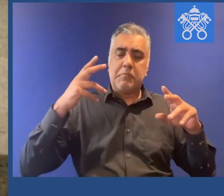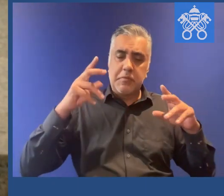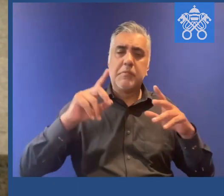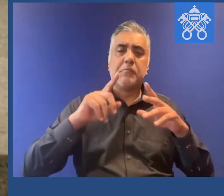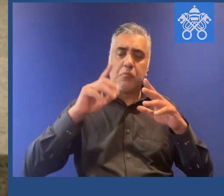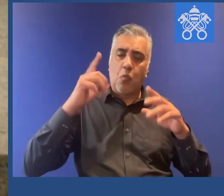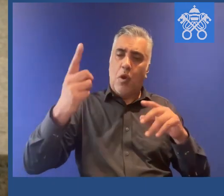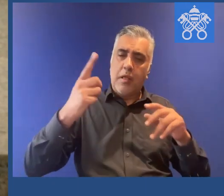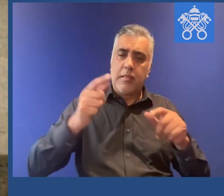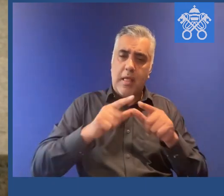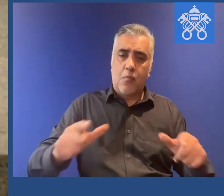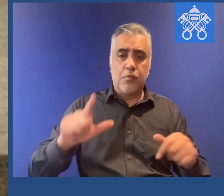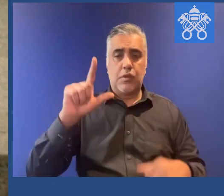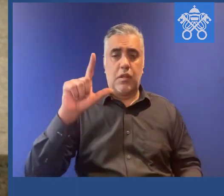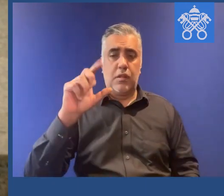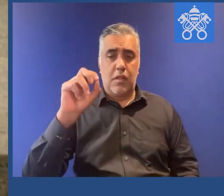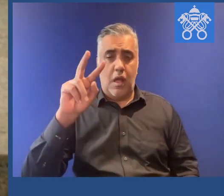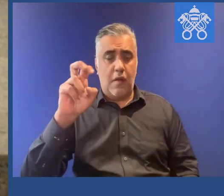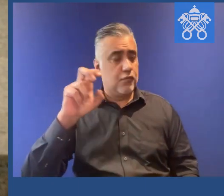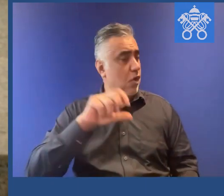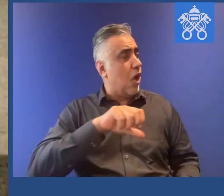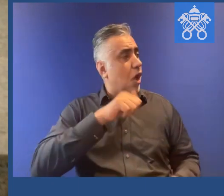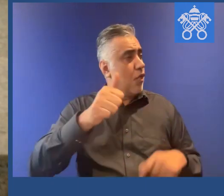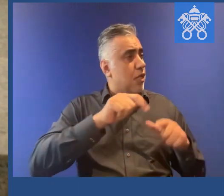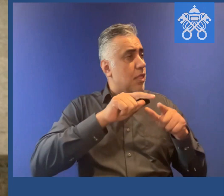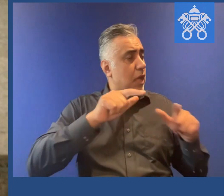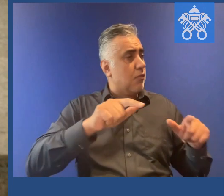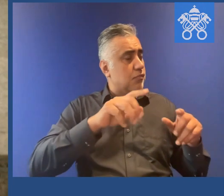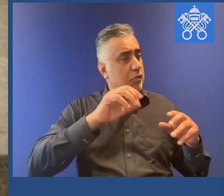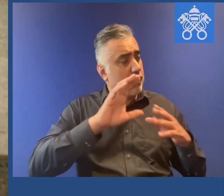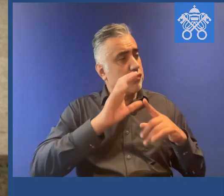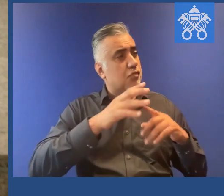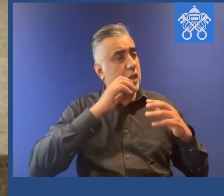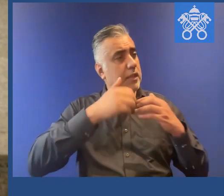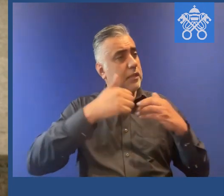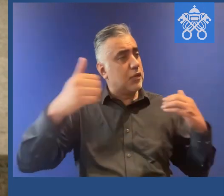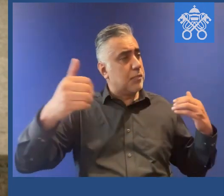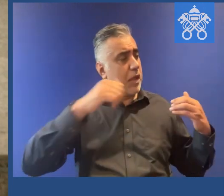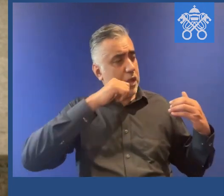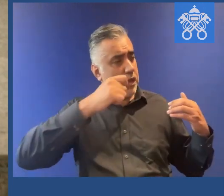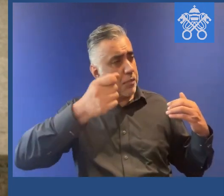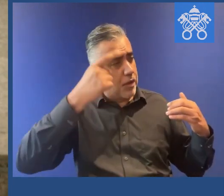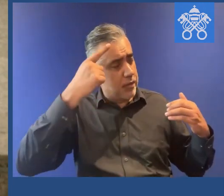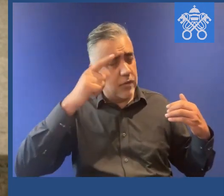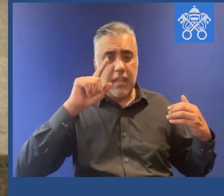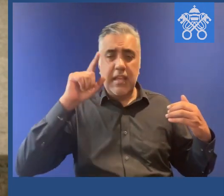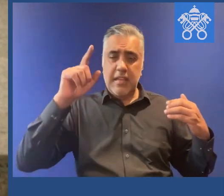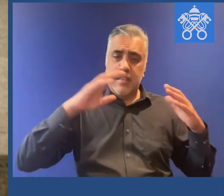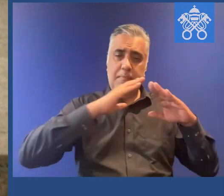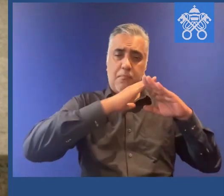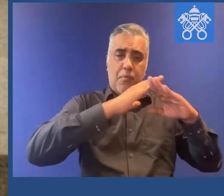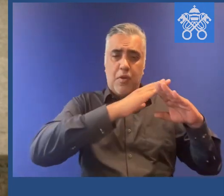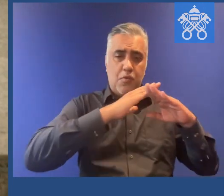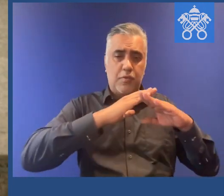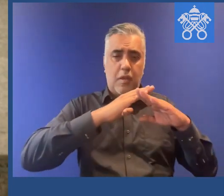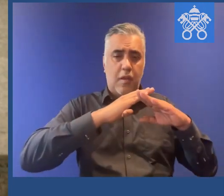love so that different human languages no longer remain distant and incomprehensible. He breaks down the